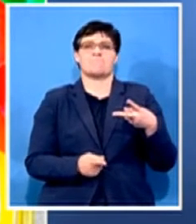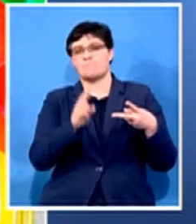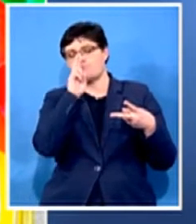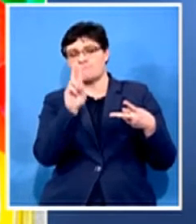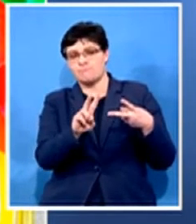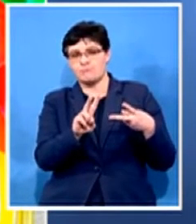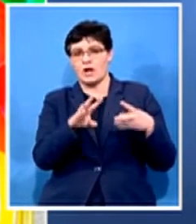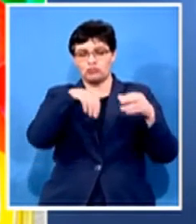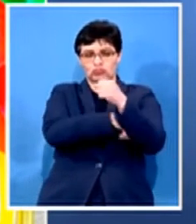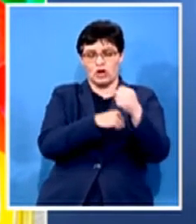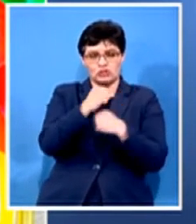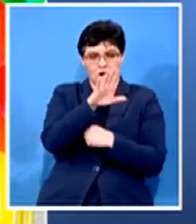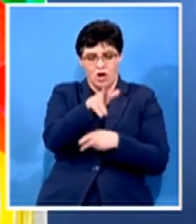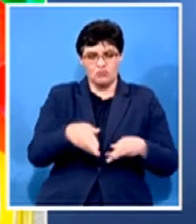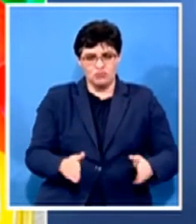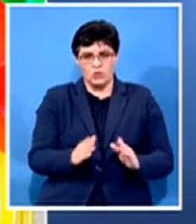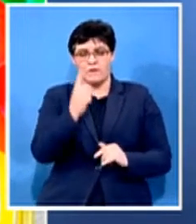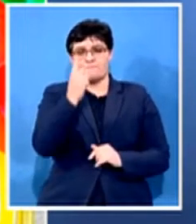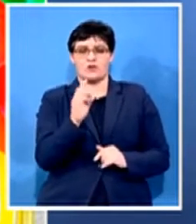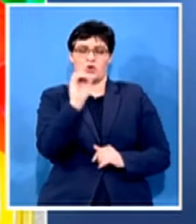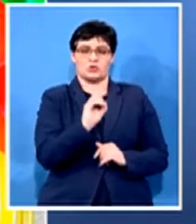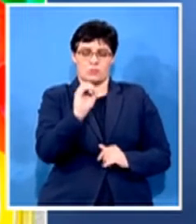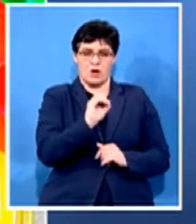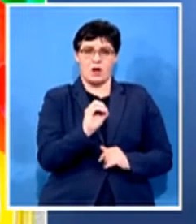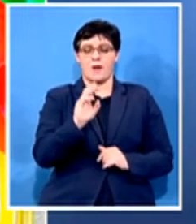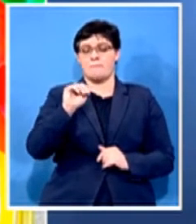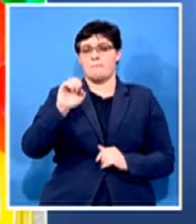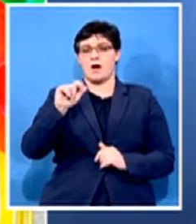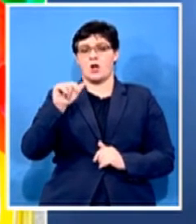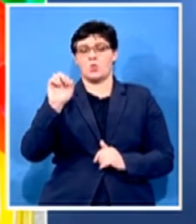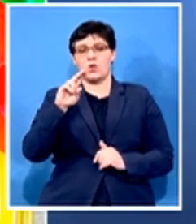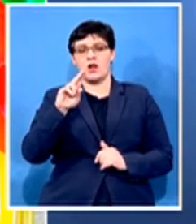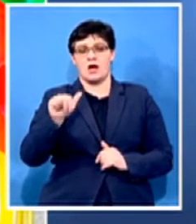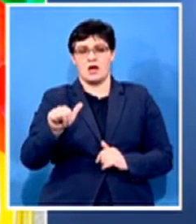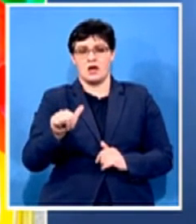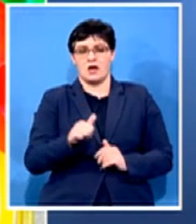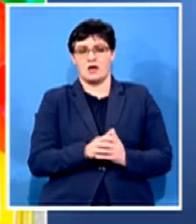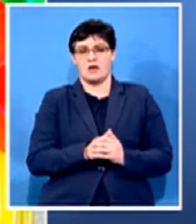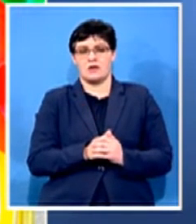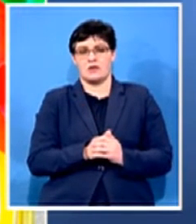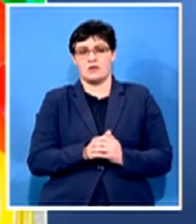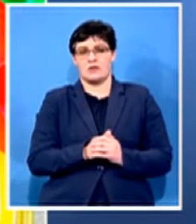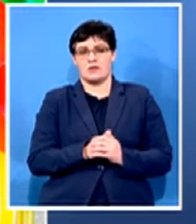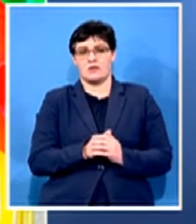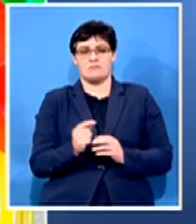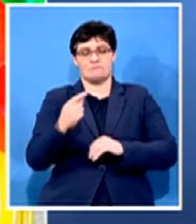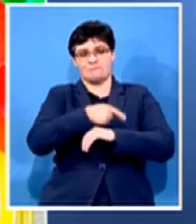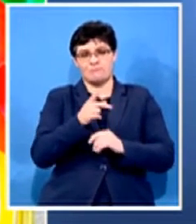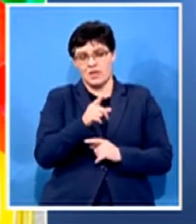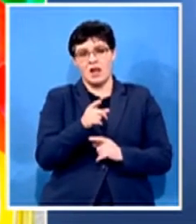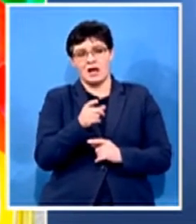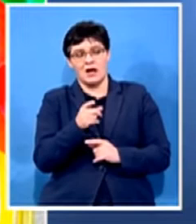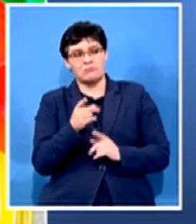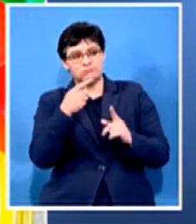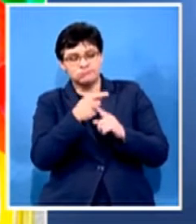of October, Minister Mbalula was in now unveiling an interchange that is set to revolutionize